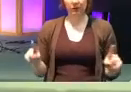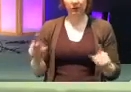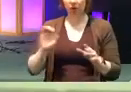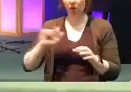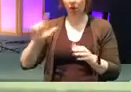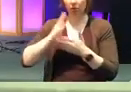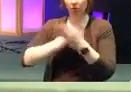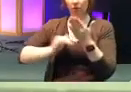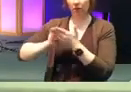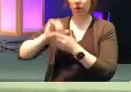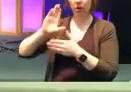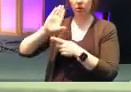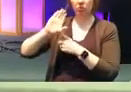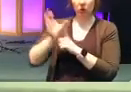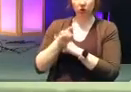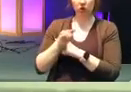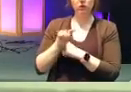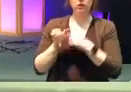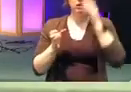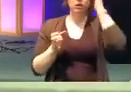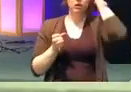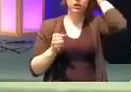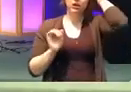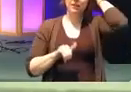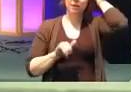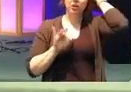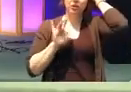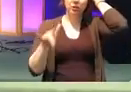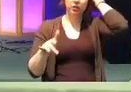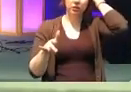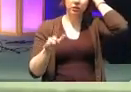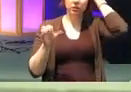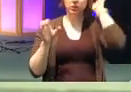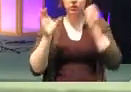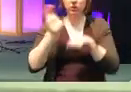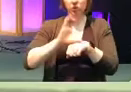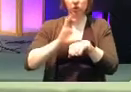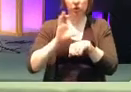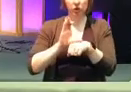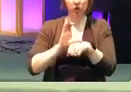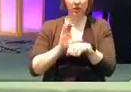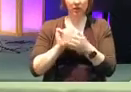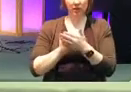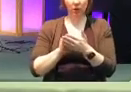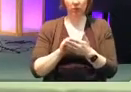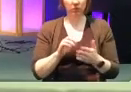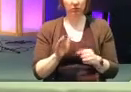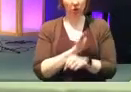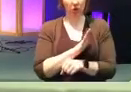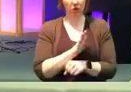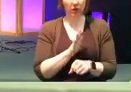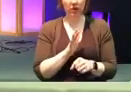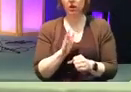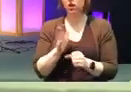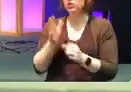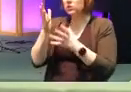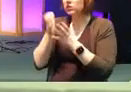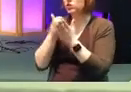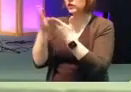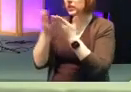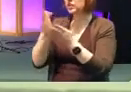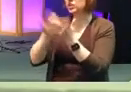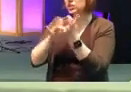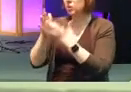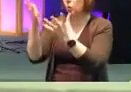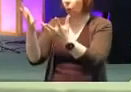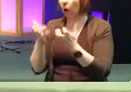culture. And that early church that was wholeheartedly serving Jesus and wanted people to know